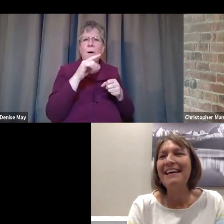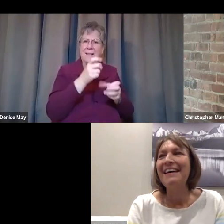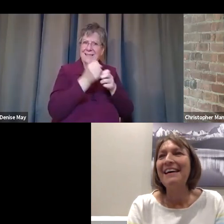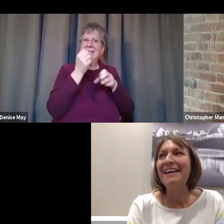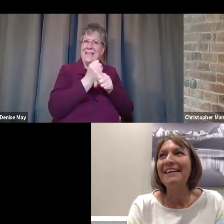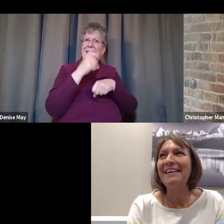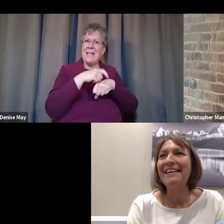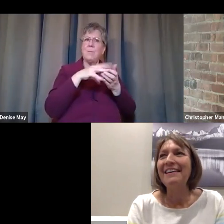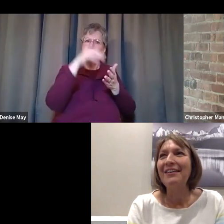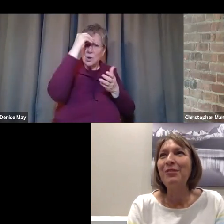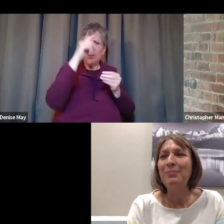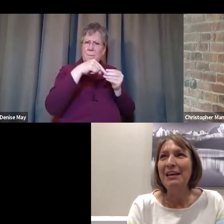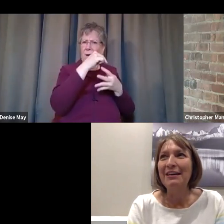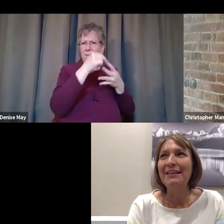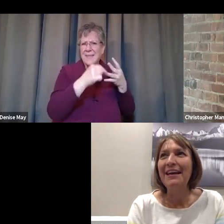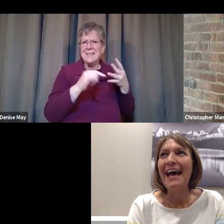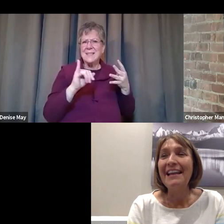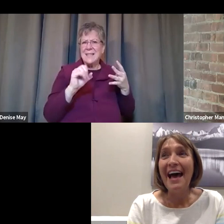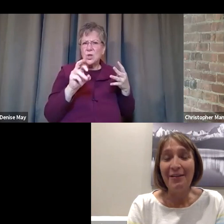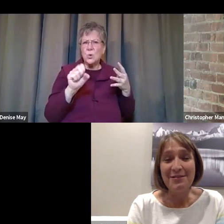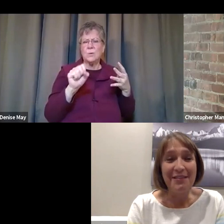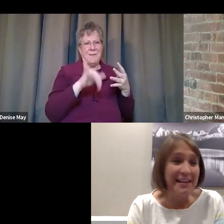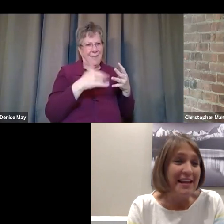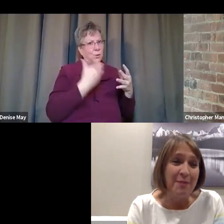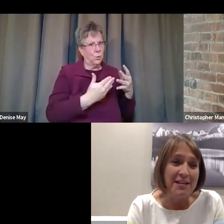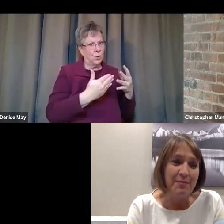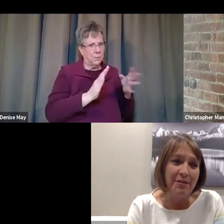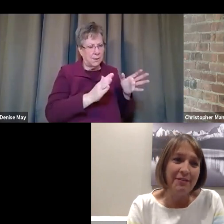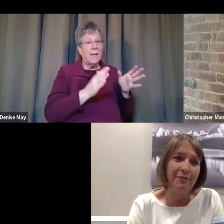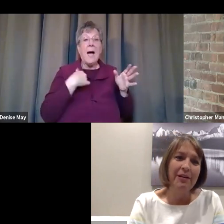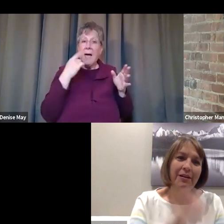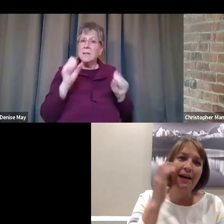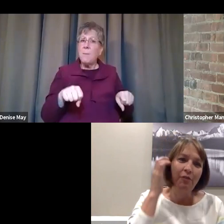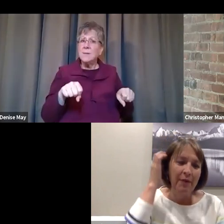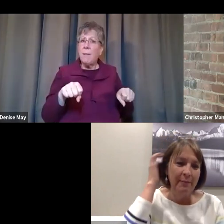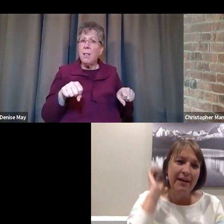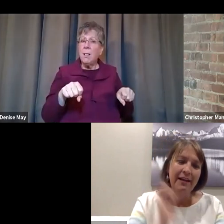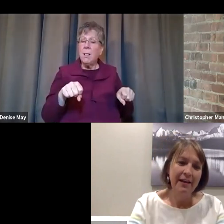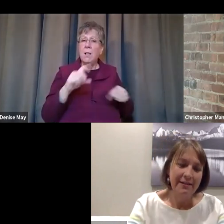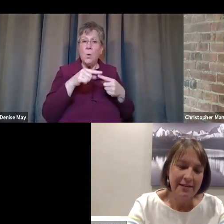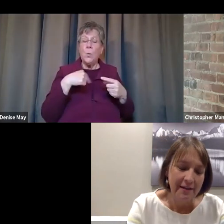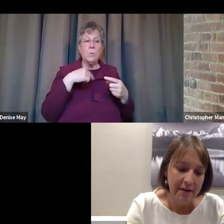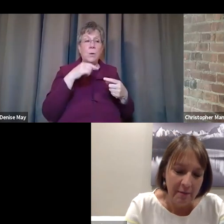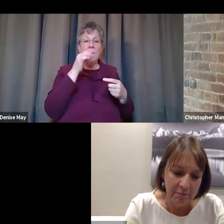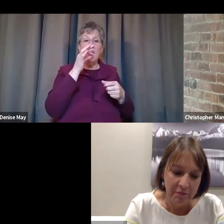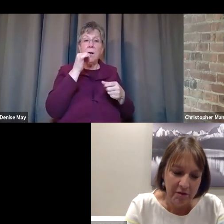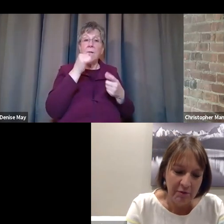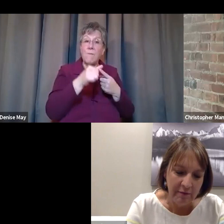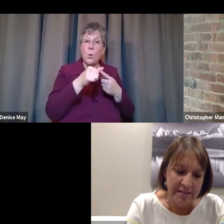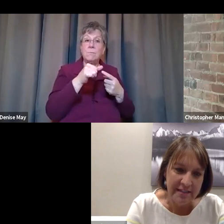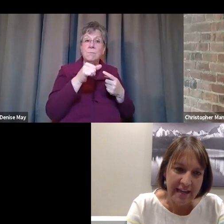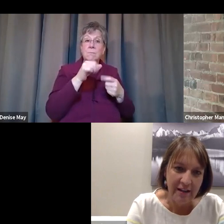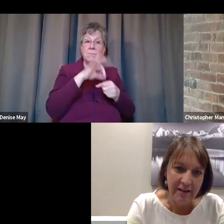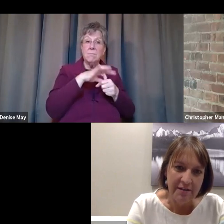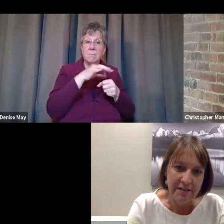that, would be good. And I also think that's possible. When we look at vote by mail, like I said, when I